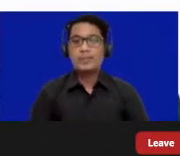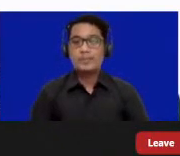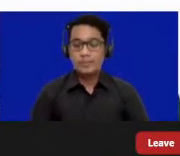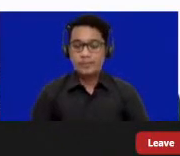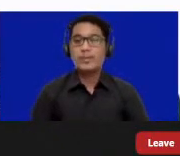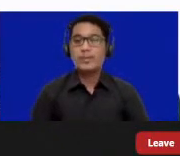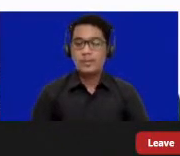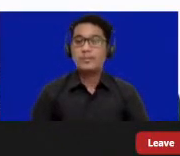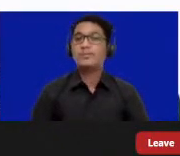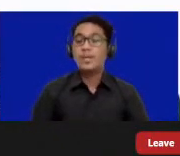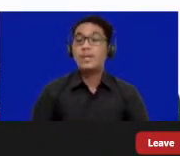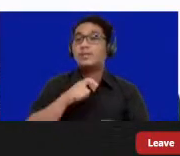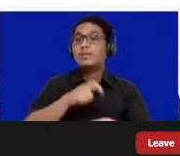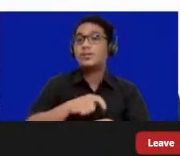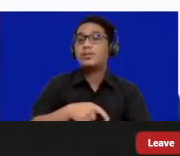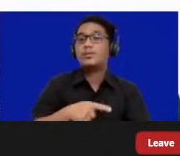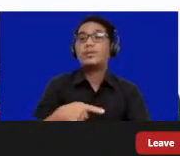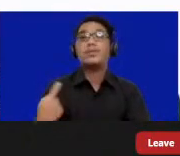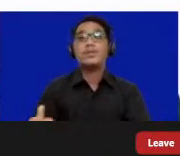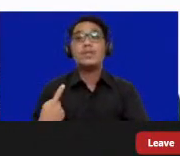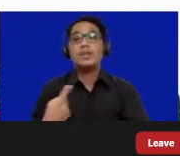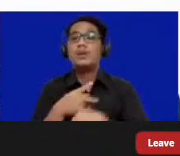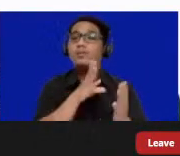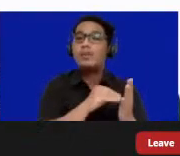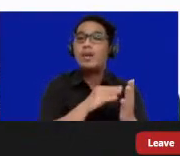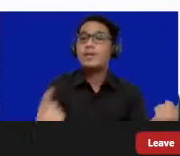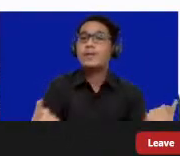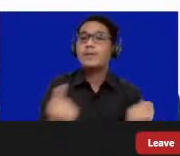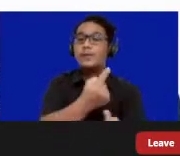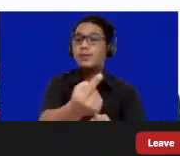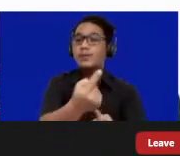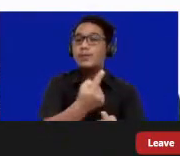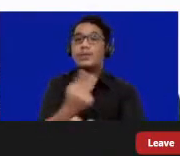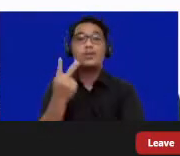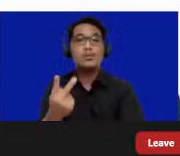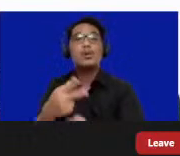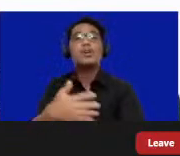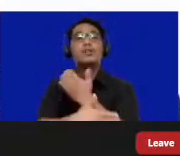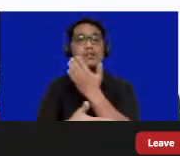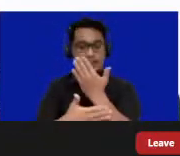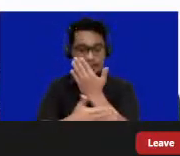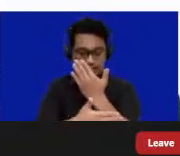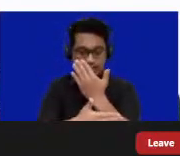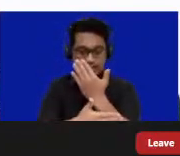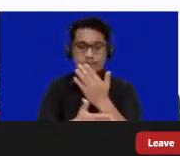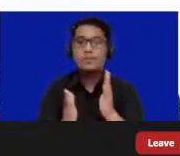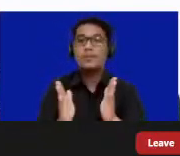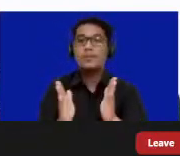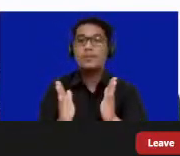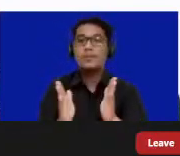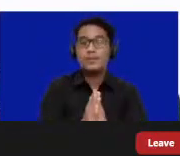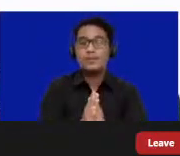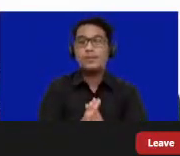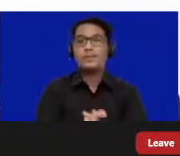to talk to each other through video, can be useful and can be a good combination, in fact.